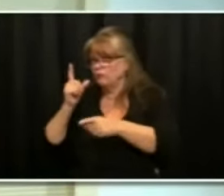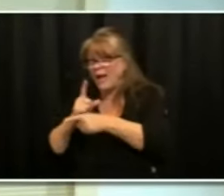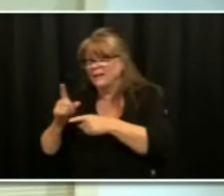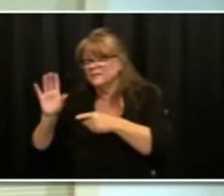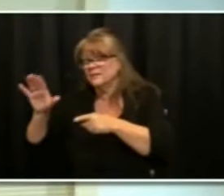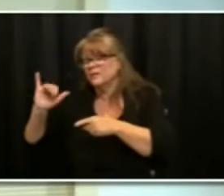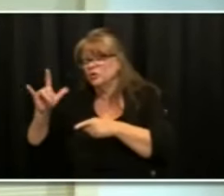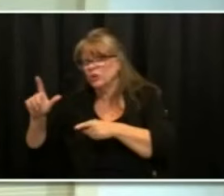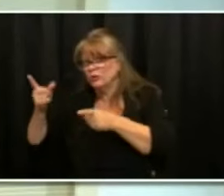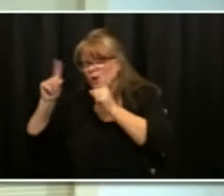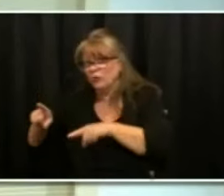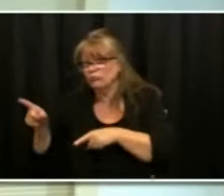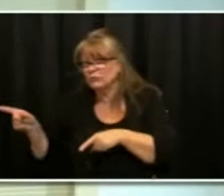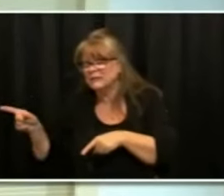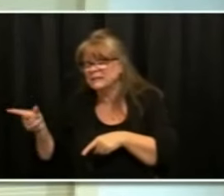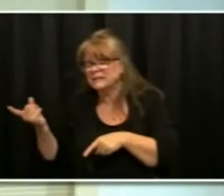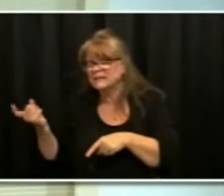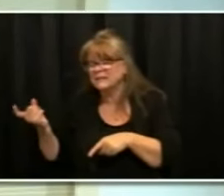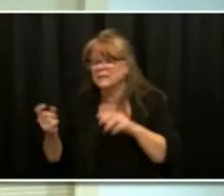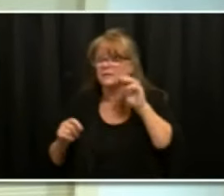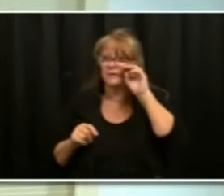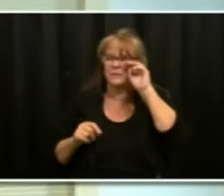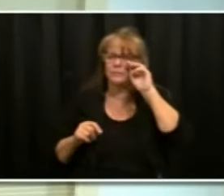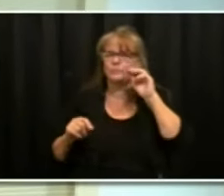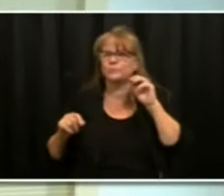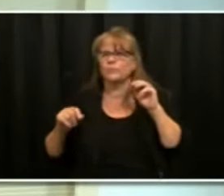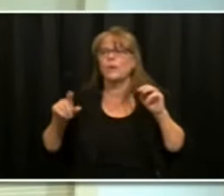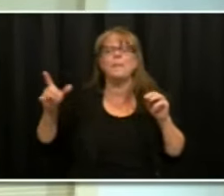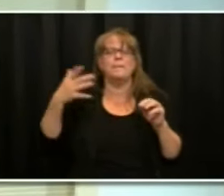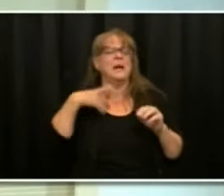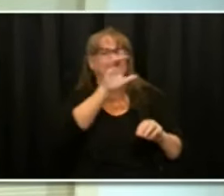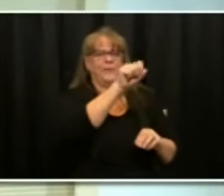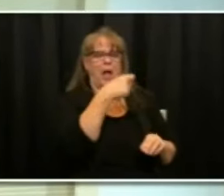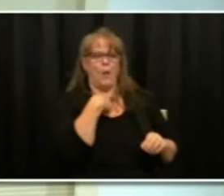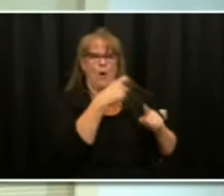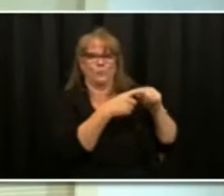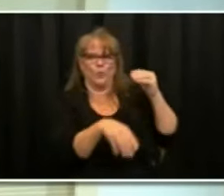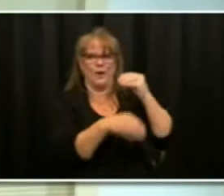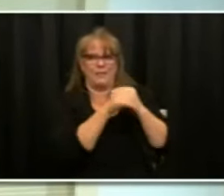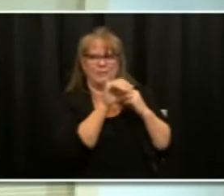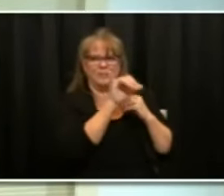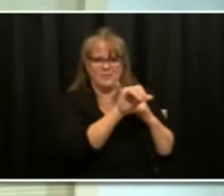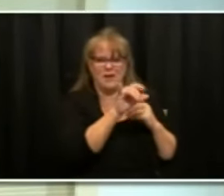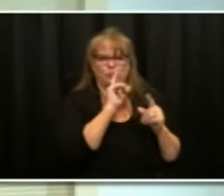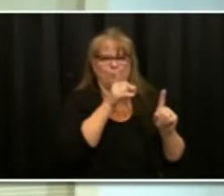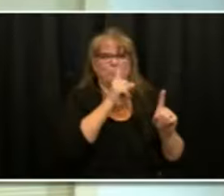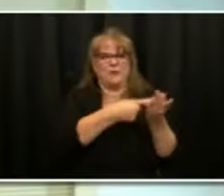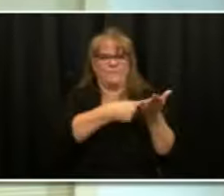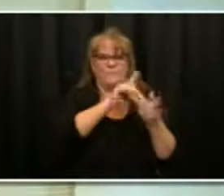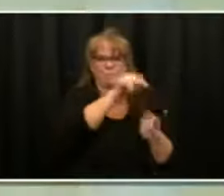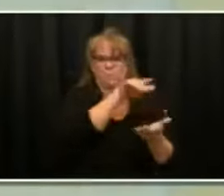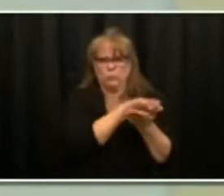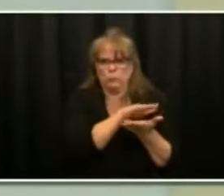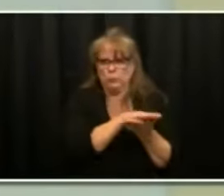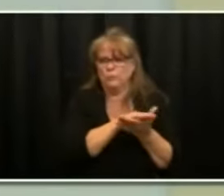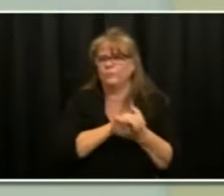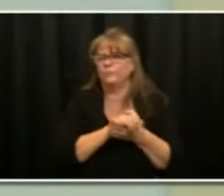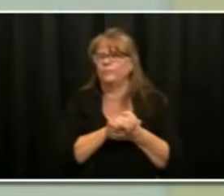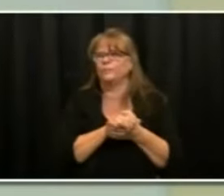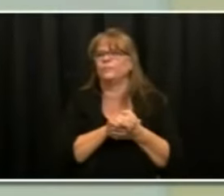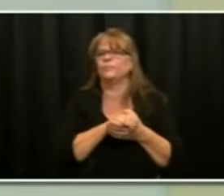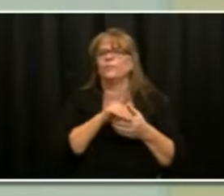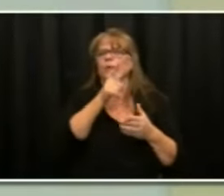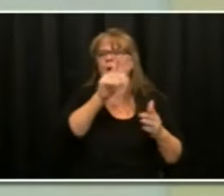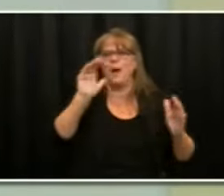Yeah, I would just add that, transmission in schools is going to reflect community levels of transmission, and